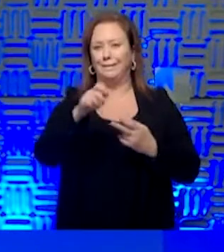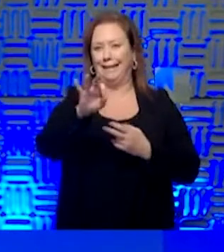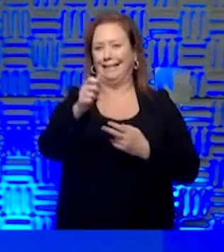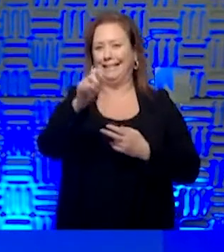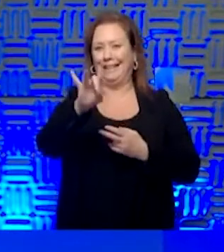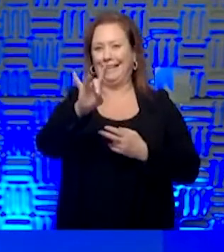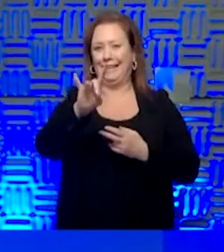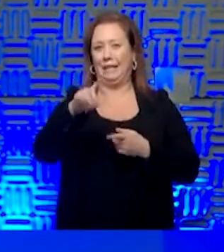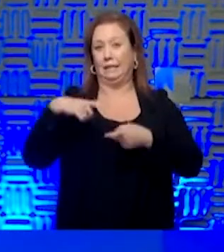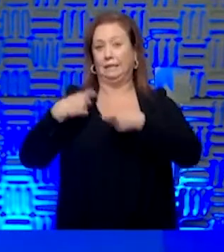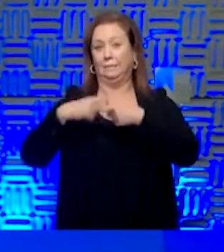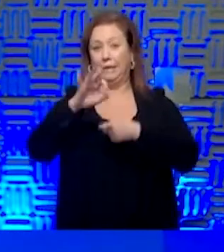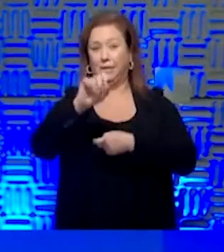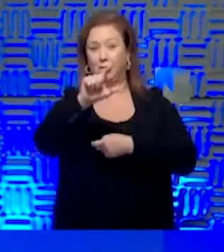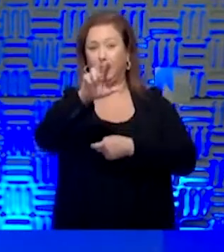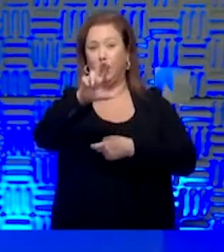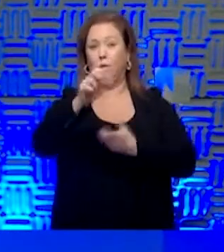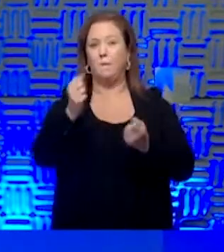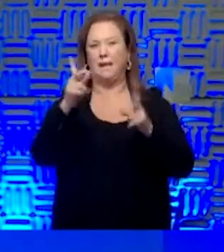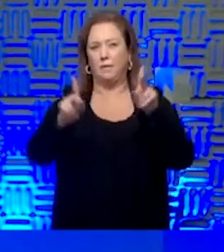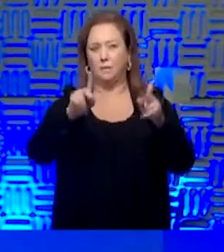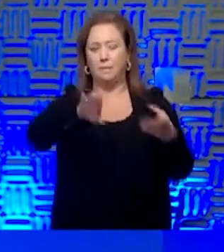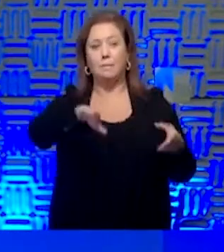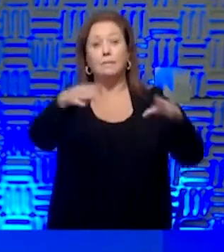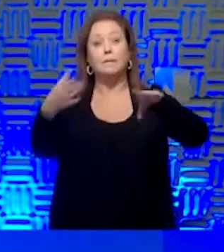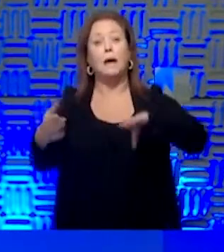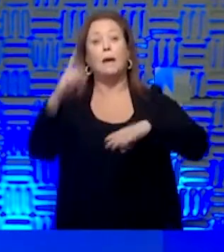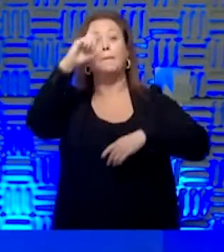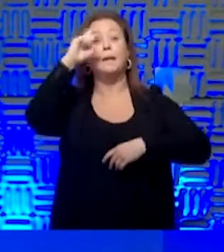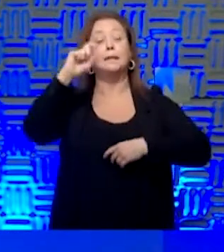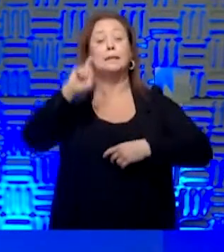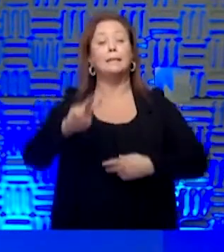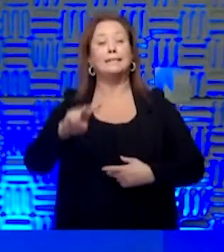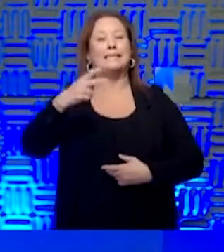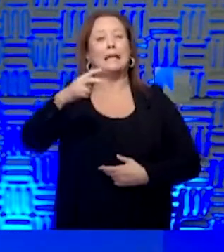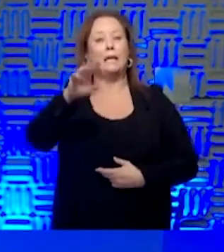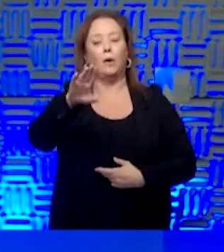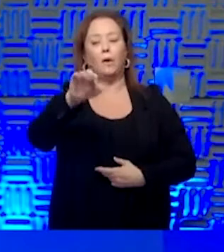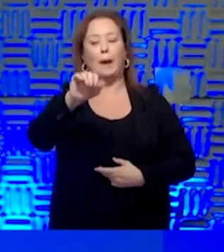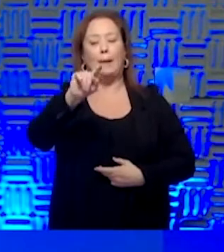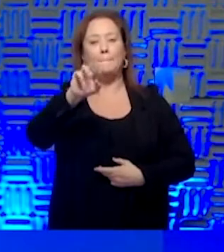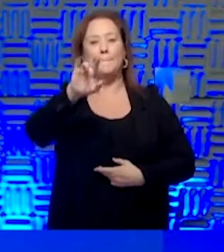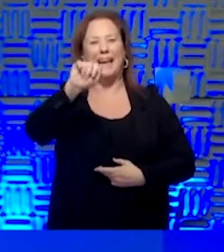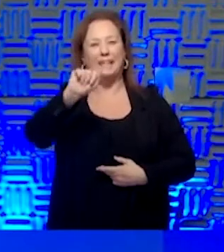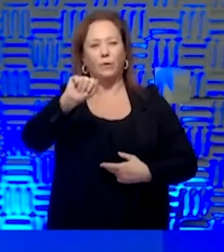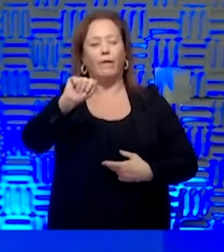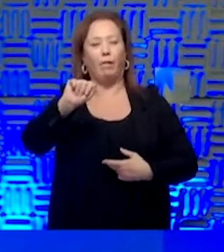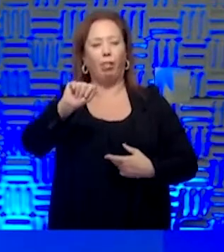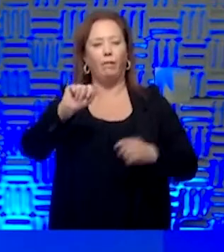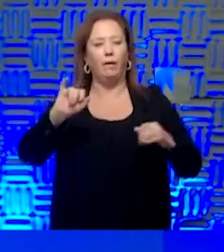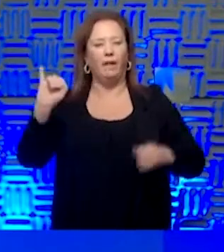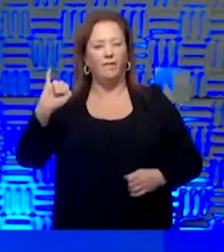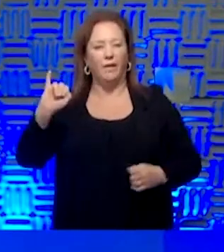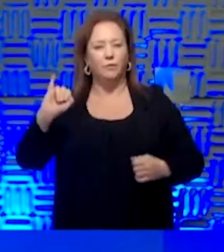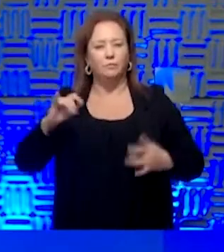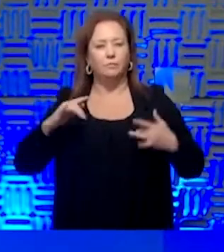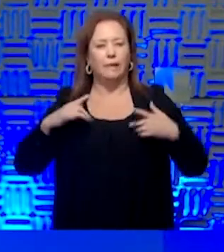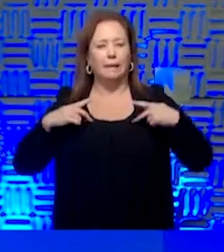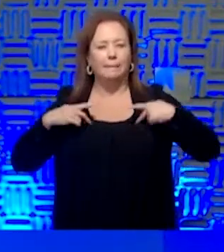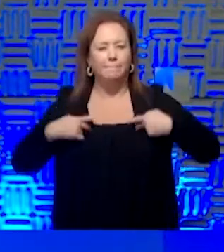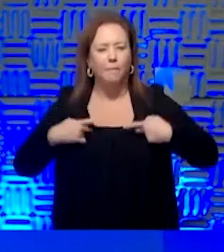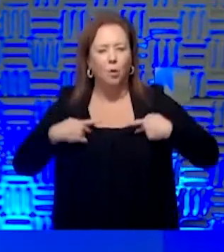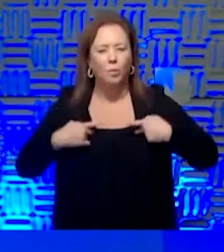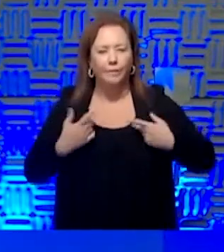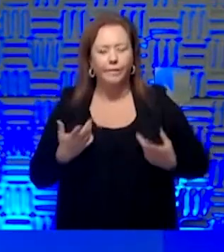1918 influenza pandemic, a lot of those people died because of secondary bacterial infection, bacterial pneumonia. For